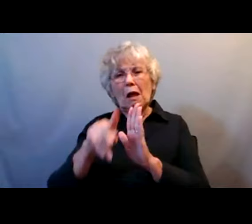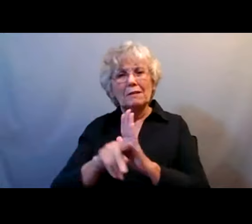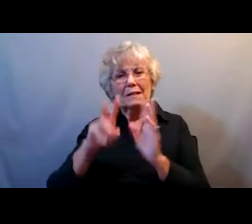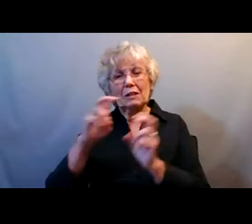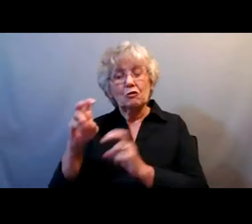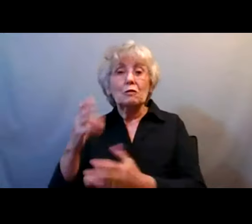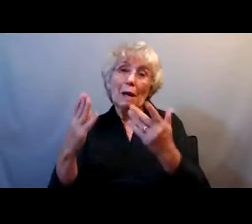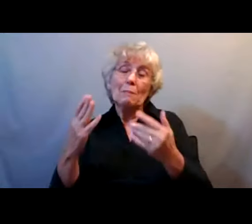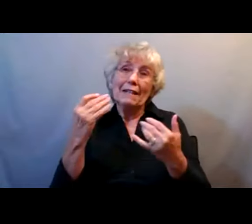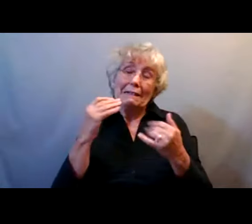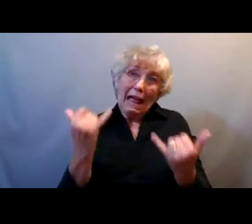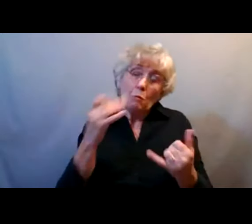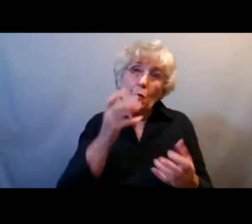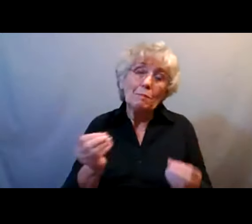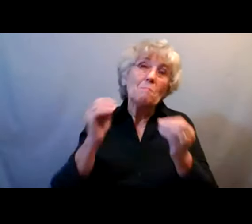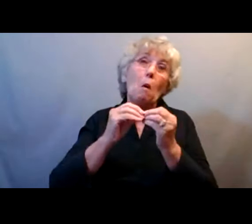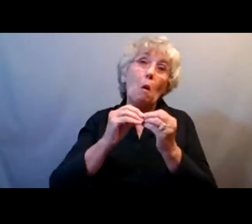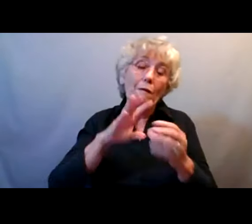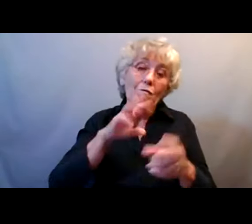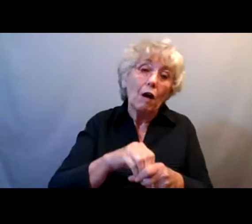more of a stance. I wanted to